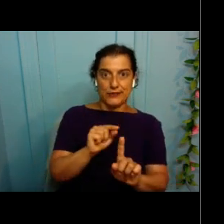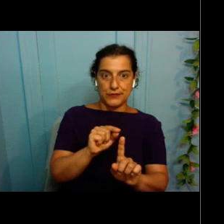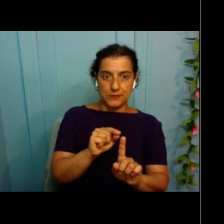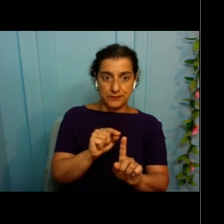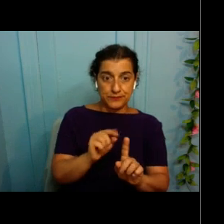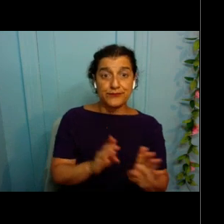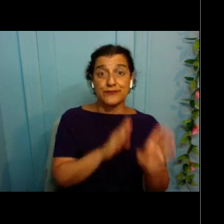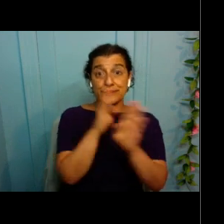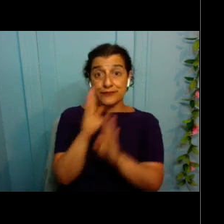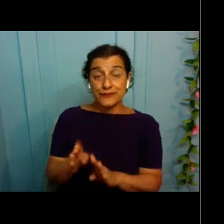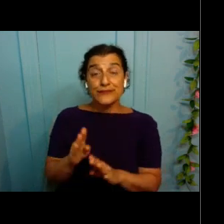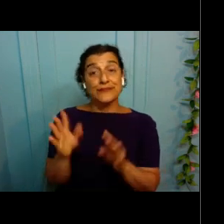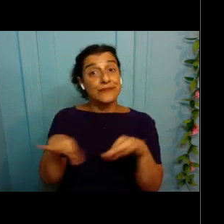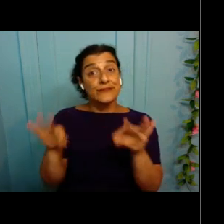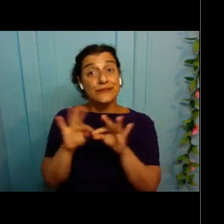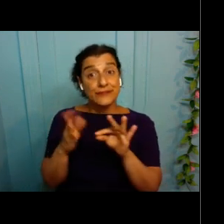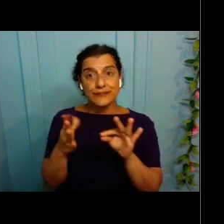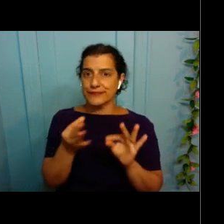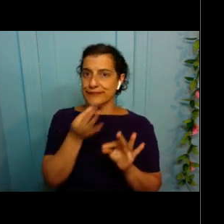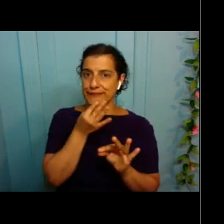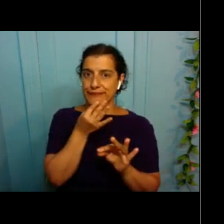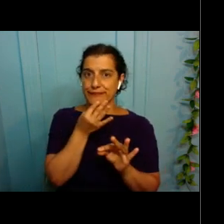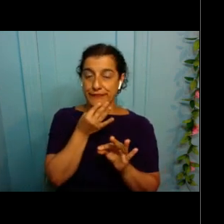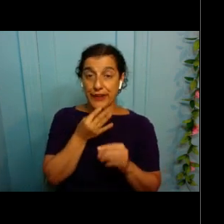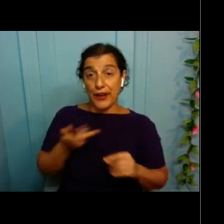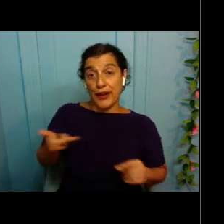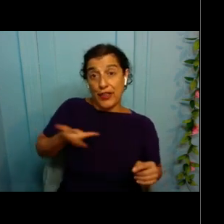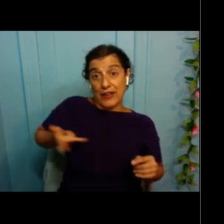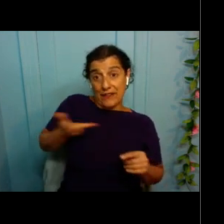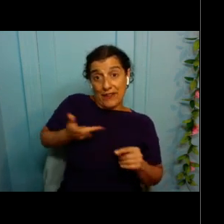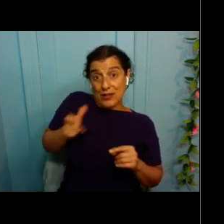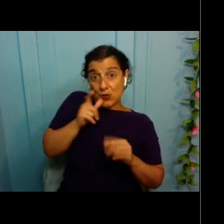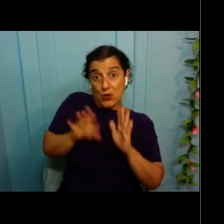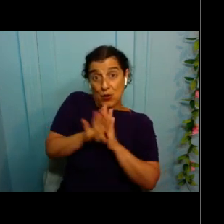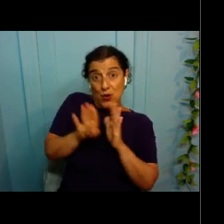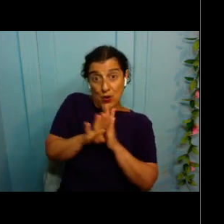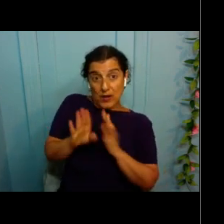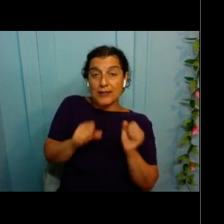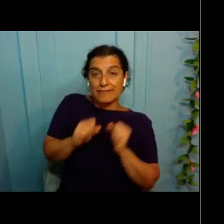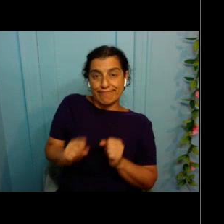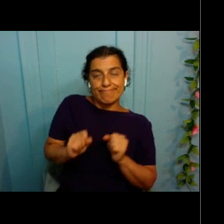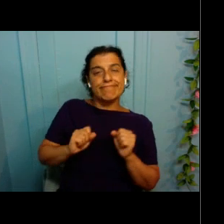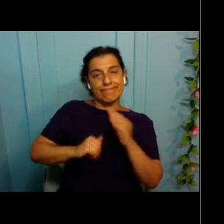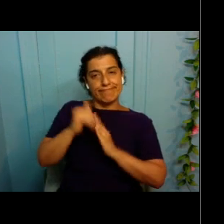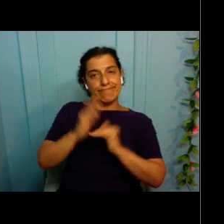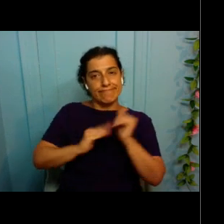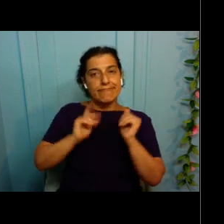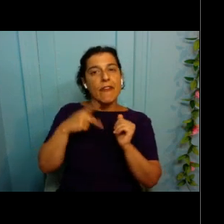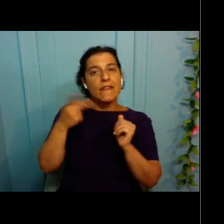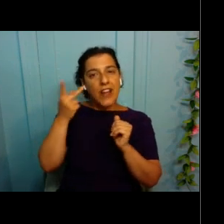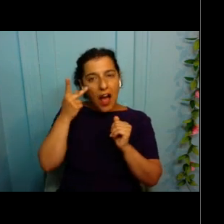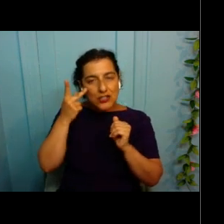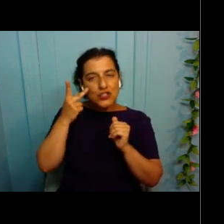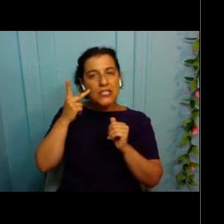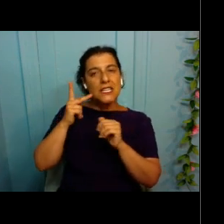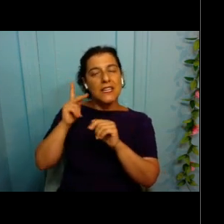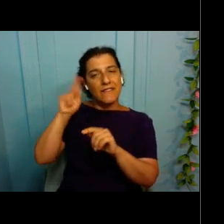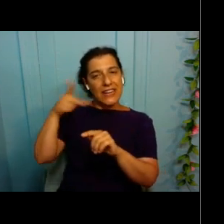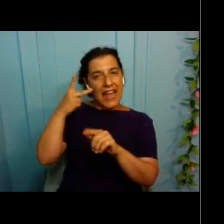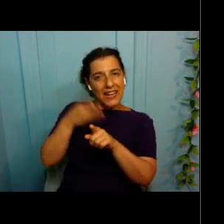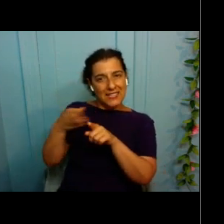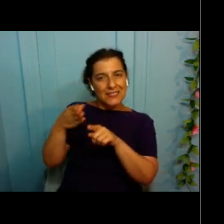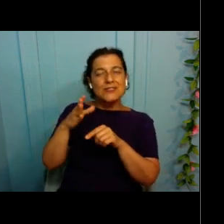And expertise matters. The three of us working on this are much more comfortable in phonology and phonetics, so that went much